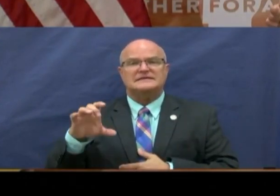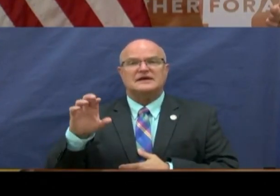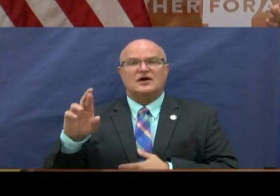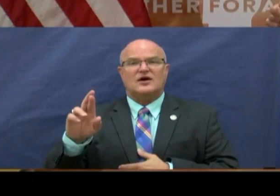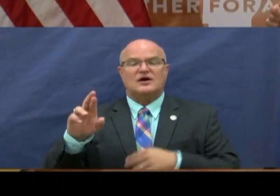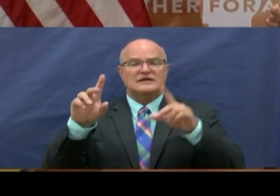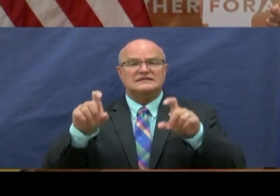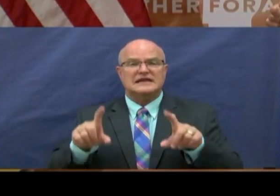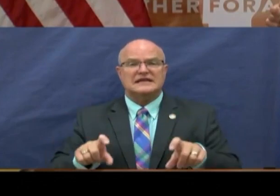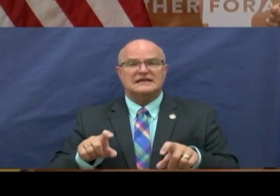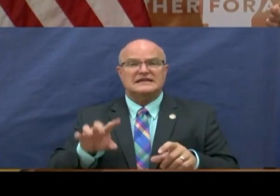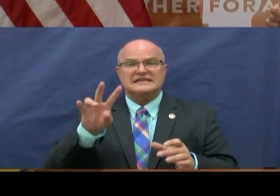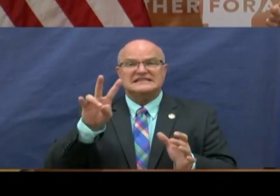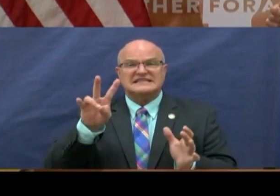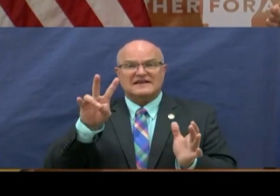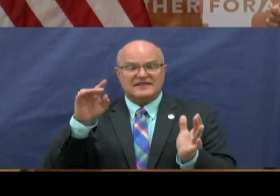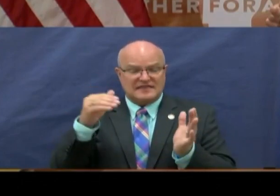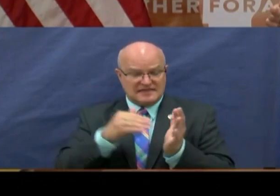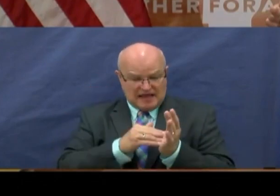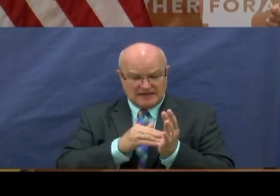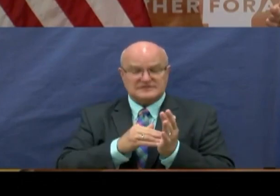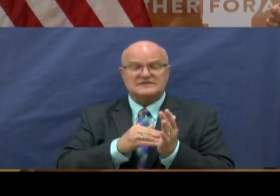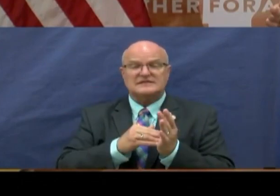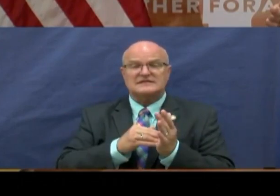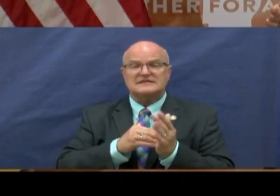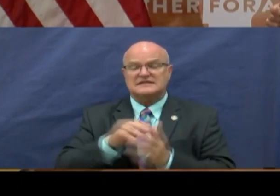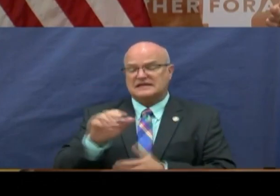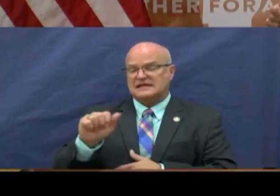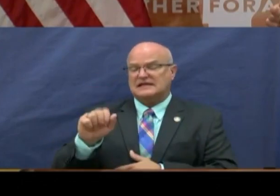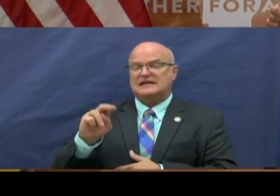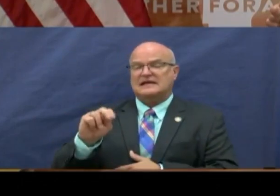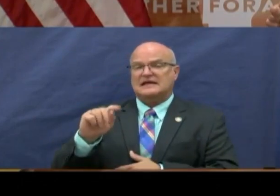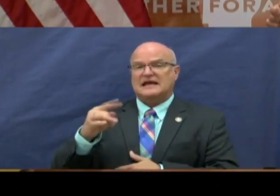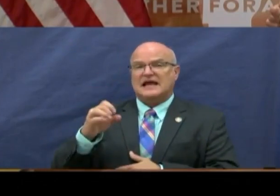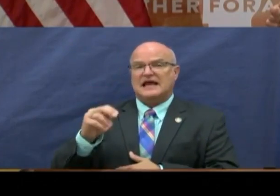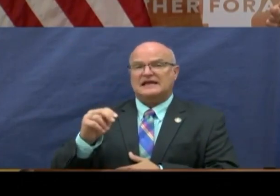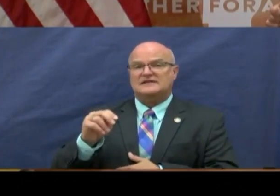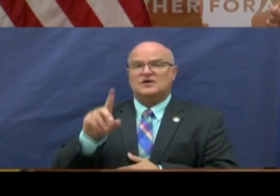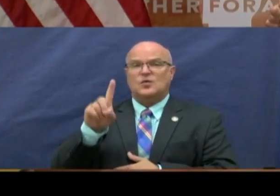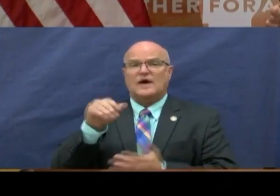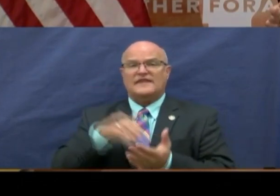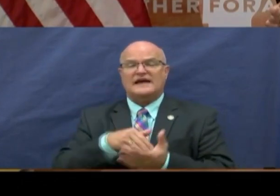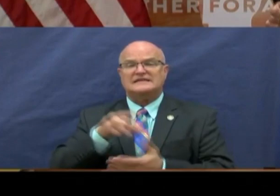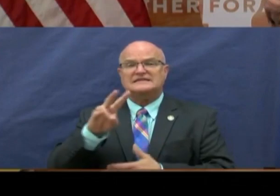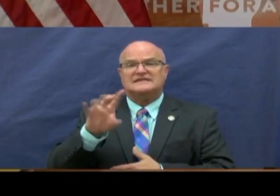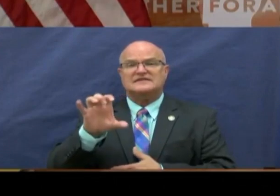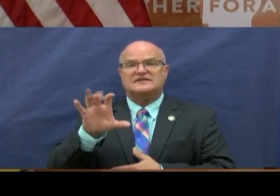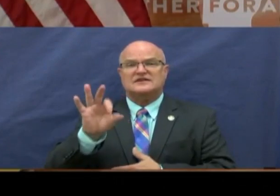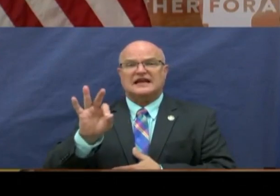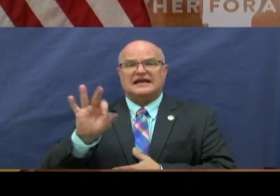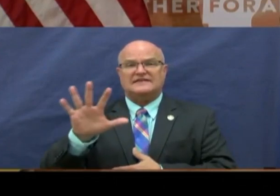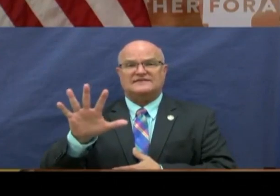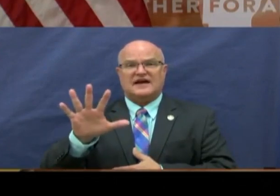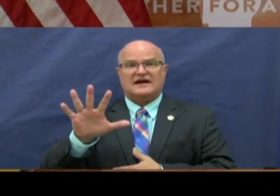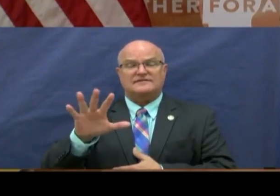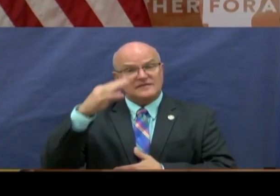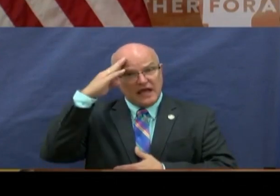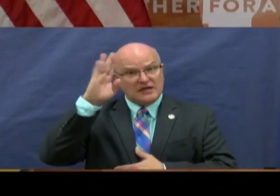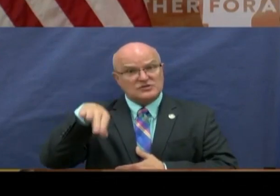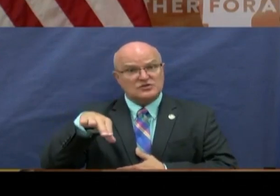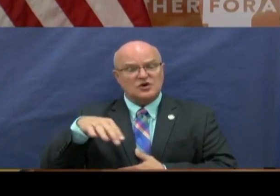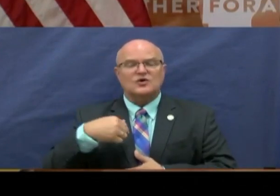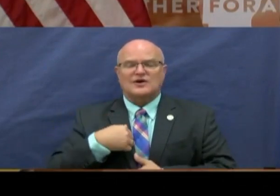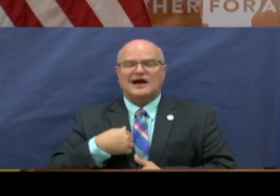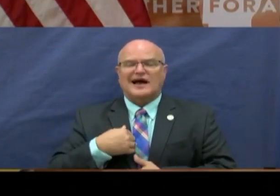of 7,000, and we've had our antigen testing of 1,795. As you know, I